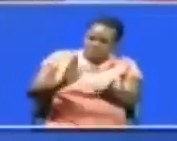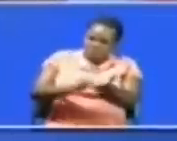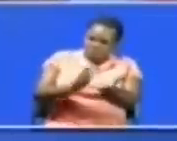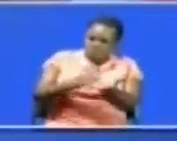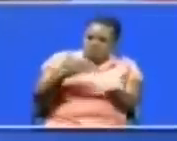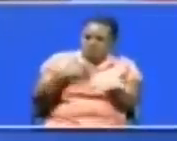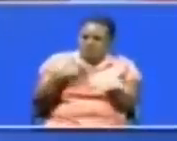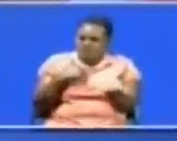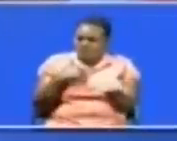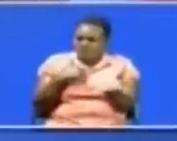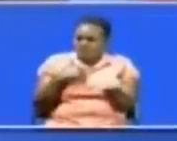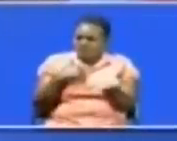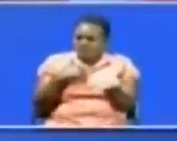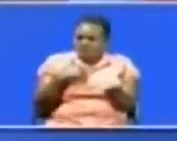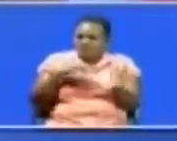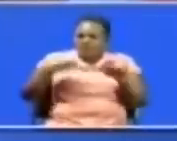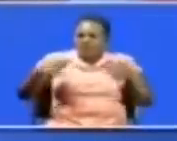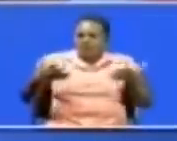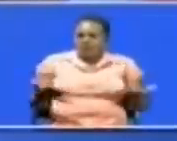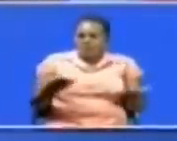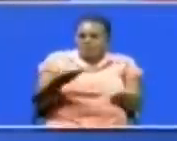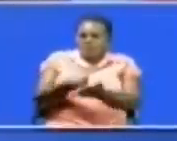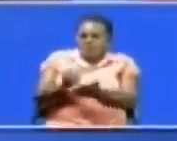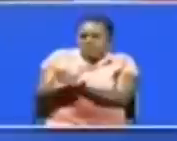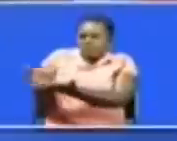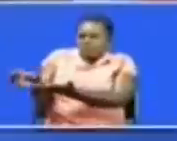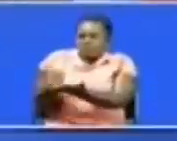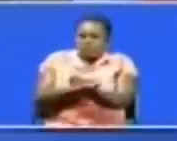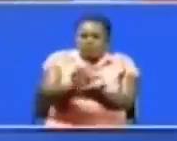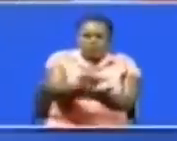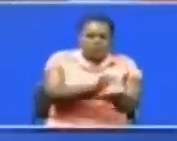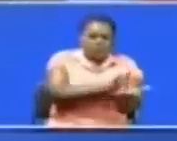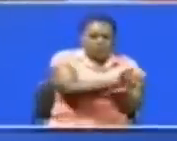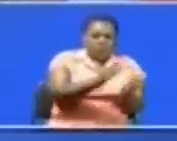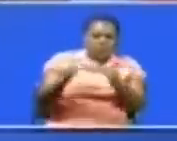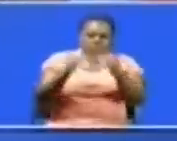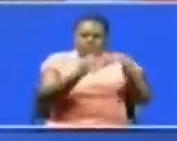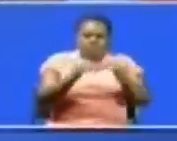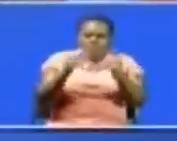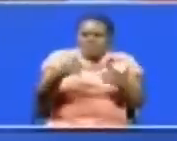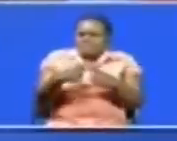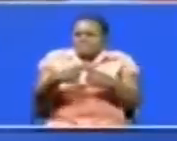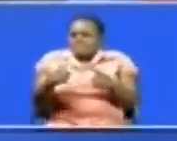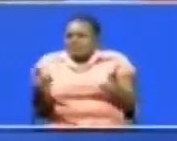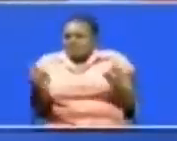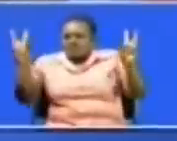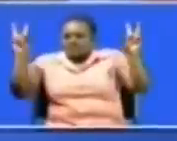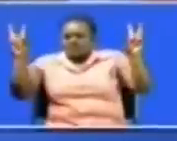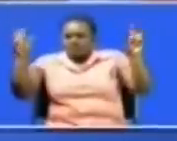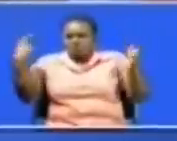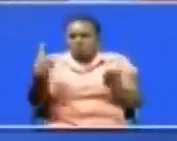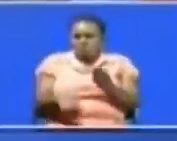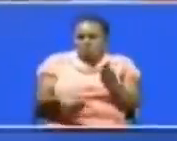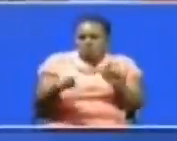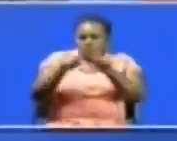now around, you know, how money should be distributed equitably, hopefully. But what has been the issue